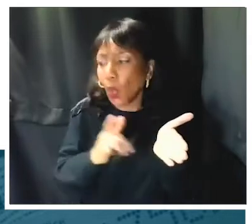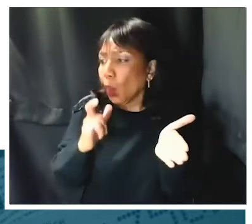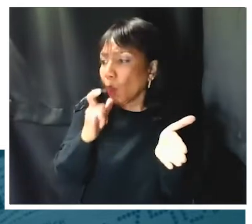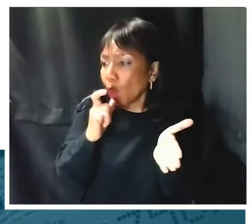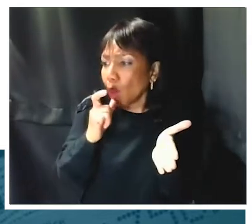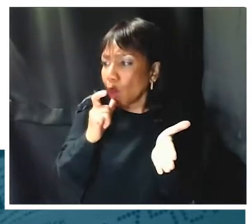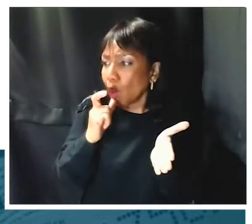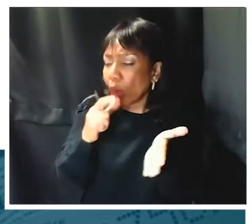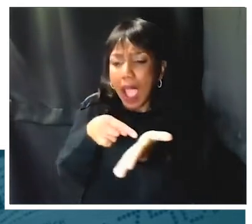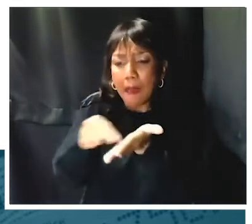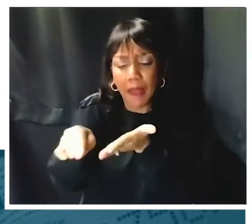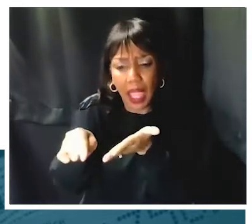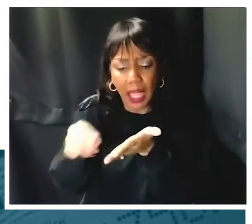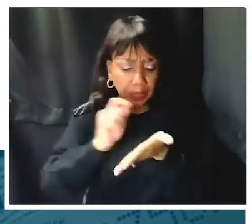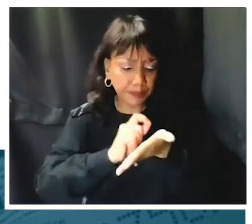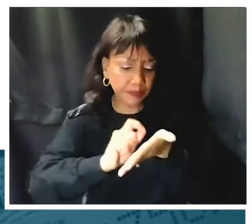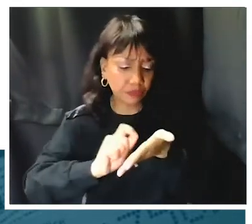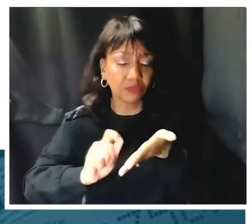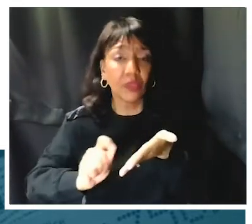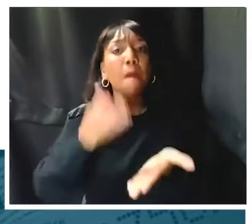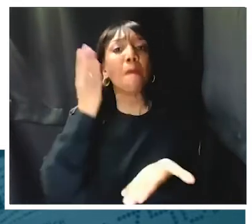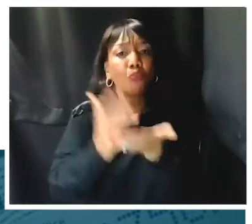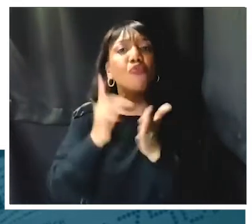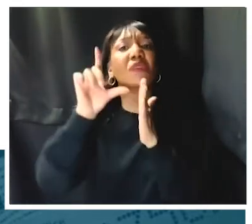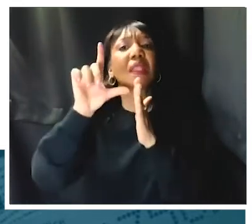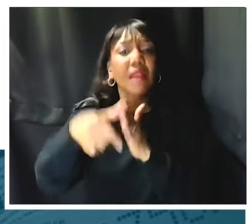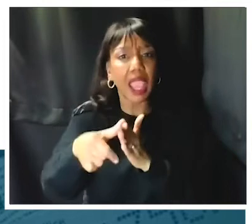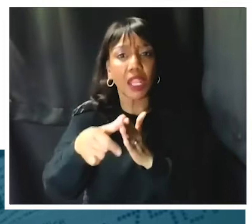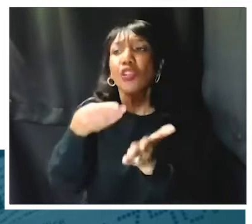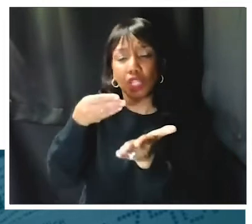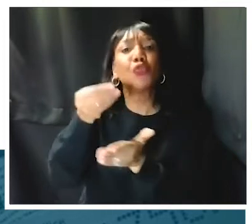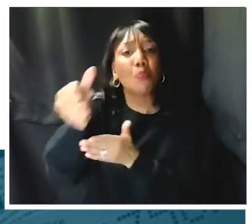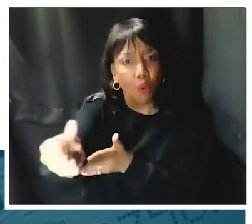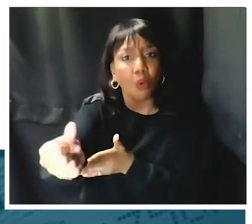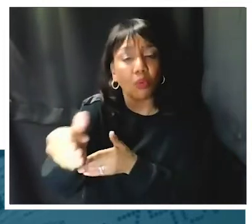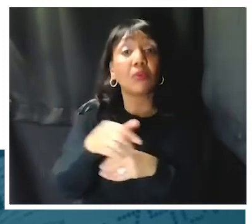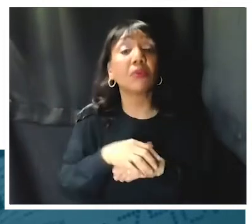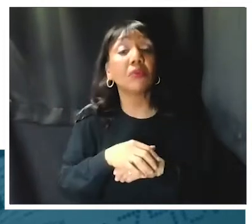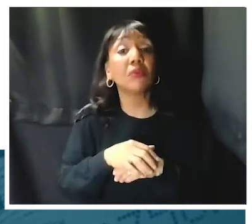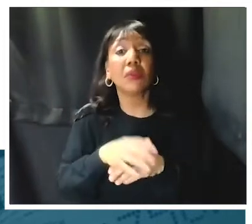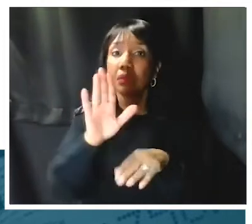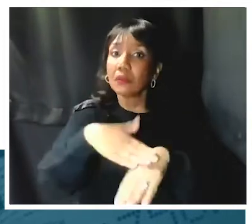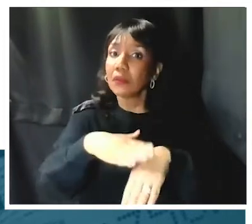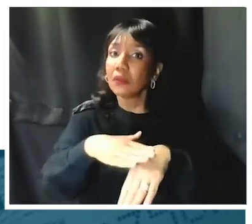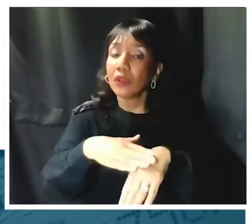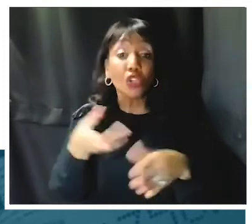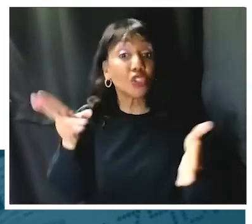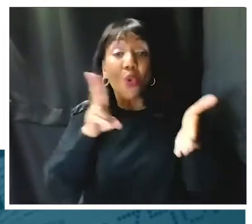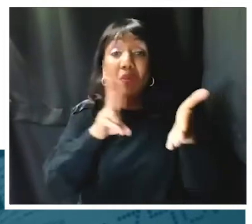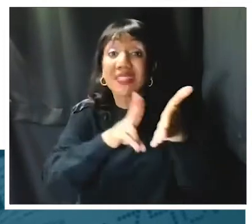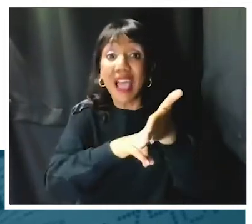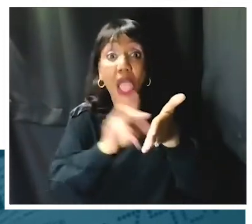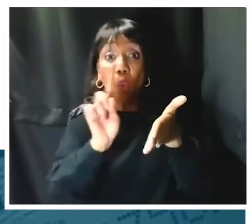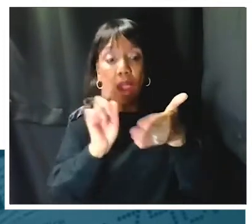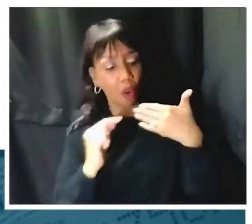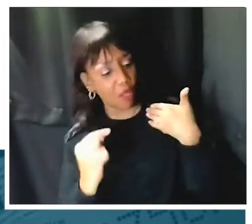your money order was payable to in case you need it in the future. Be mindful you should not sign on the line